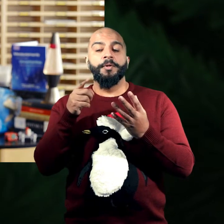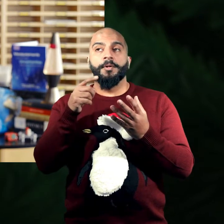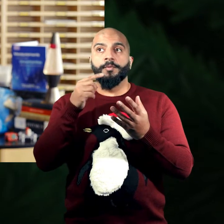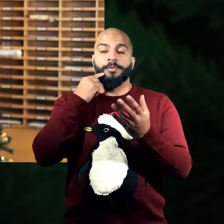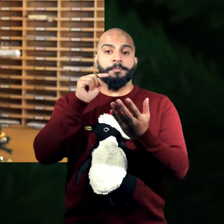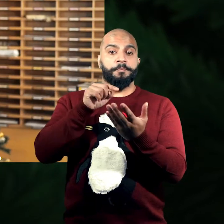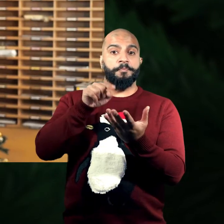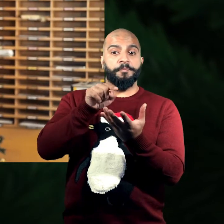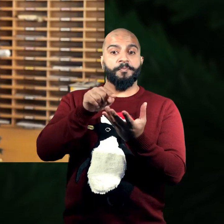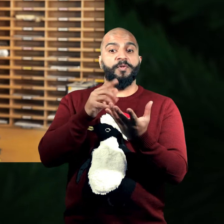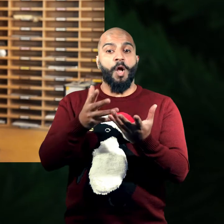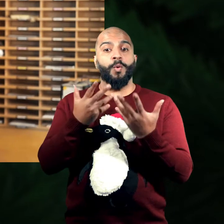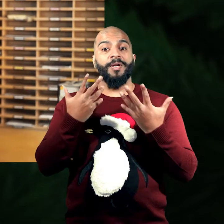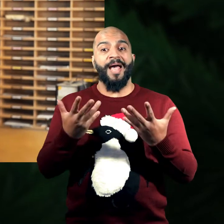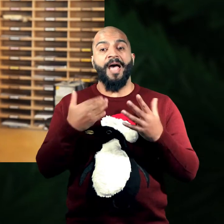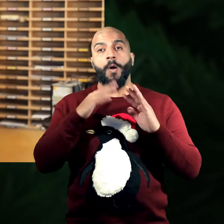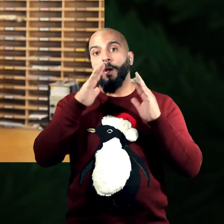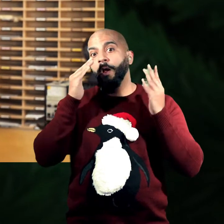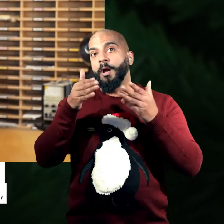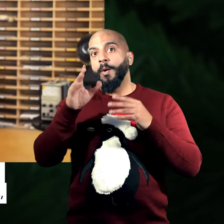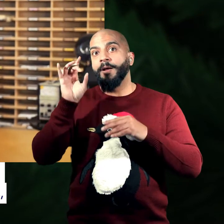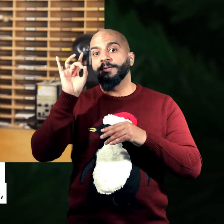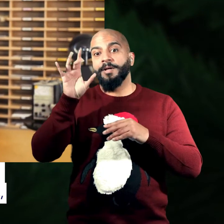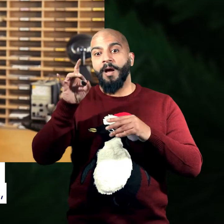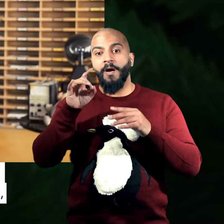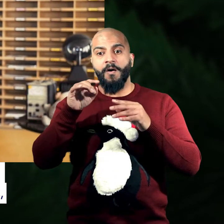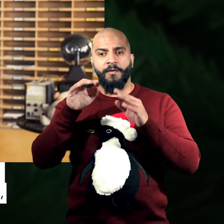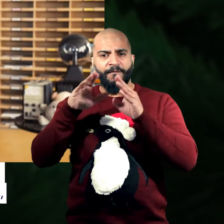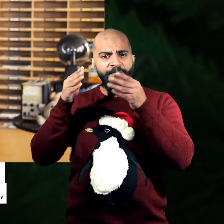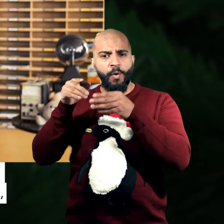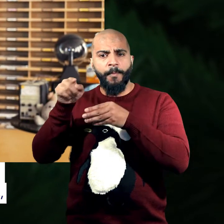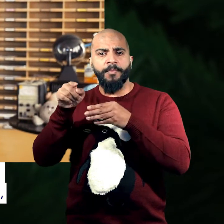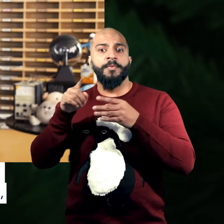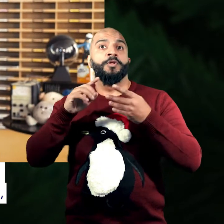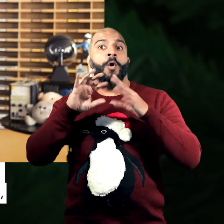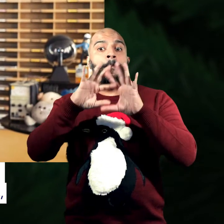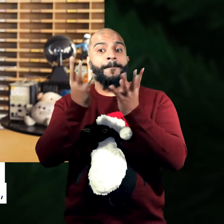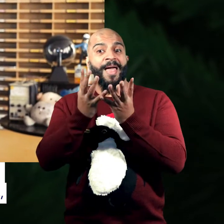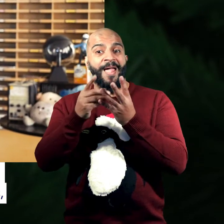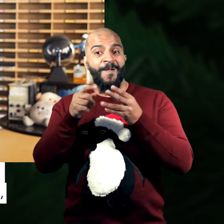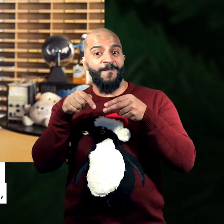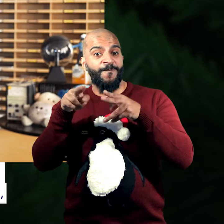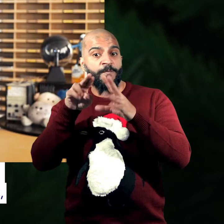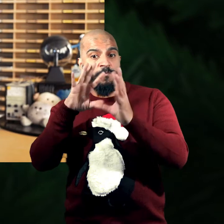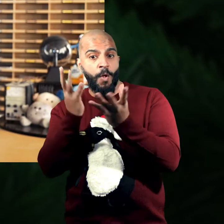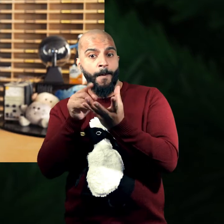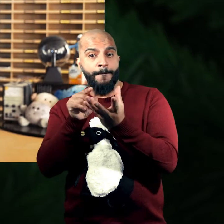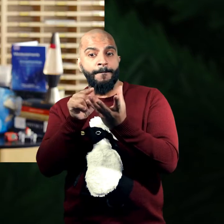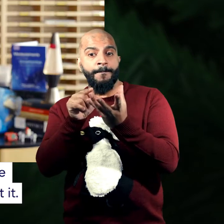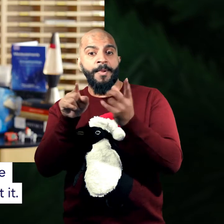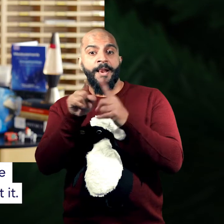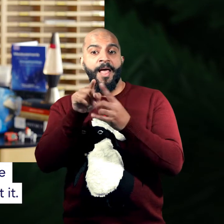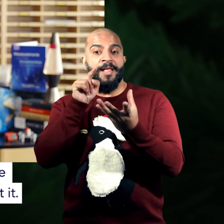on. So you have the star formation phase, then you have the planet formation phase where planets form in protoplanetary